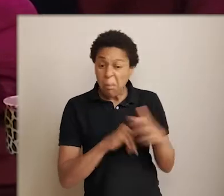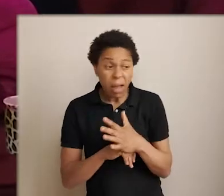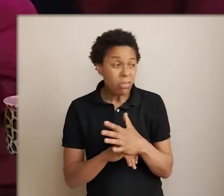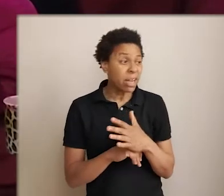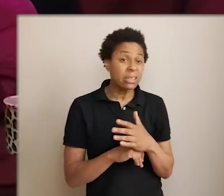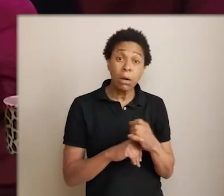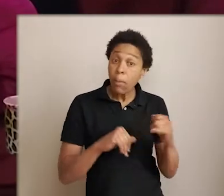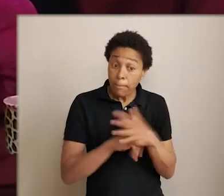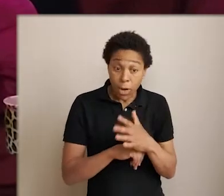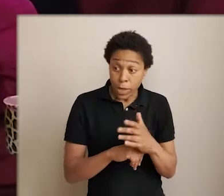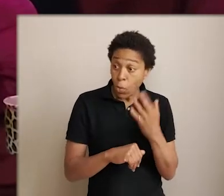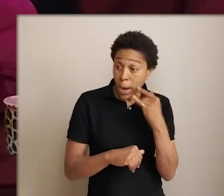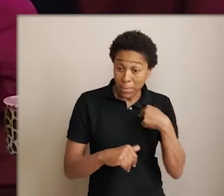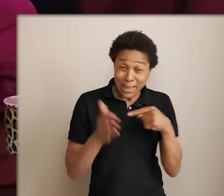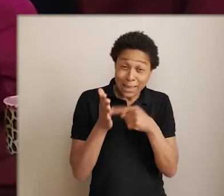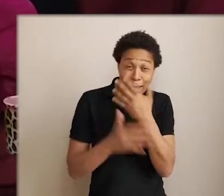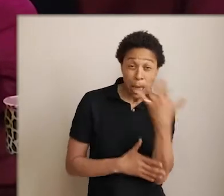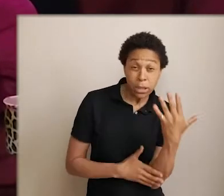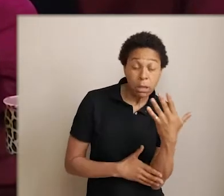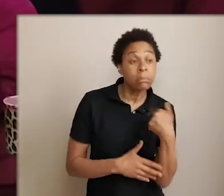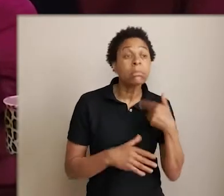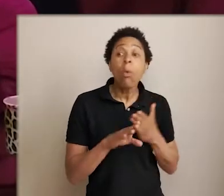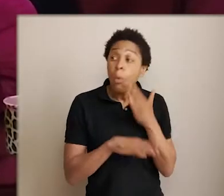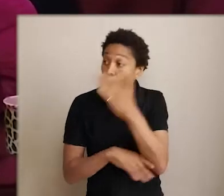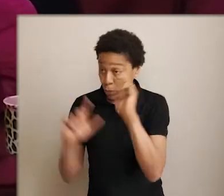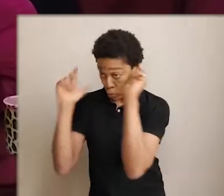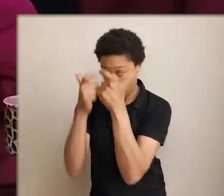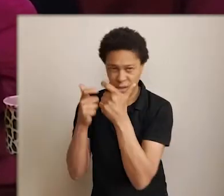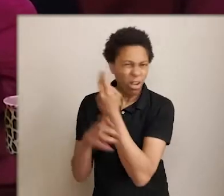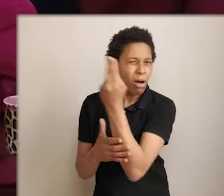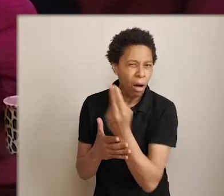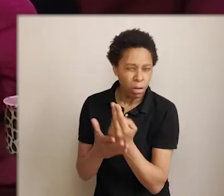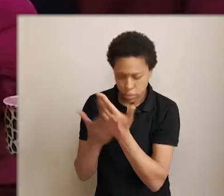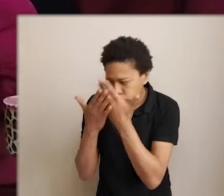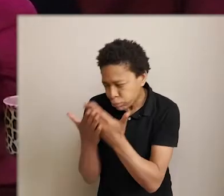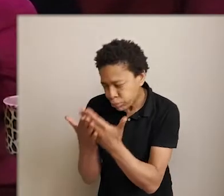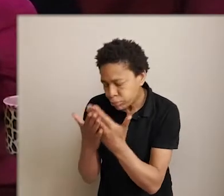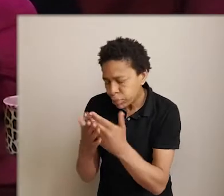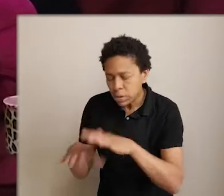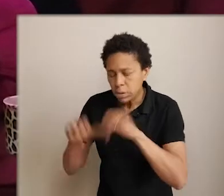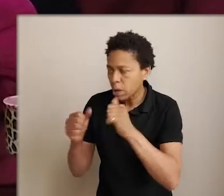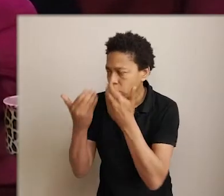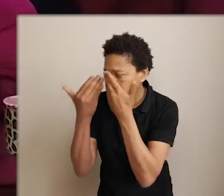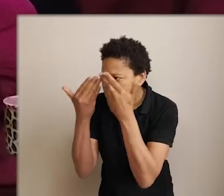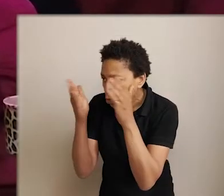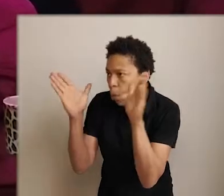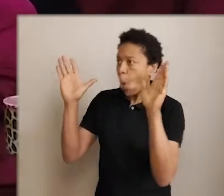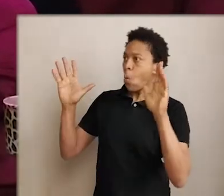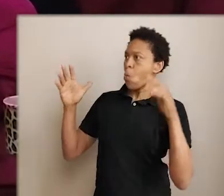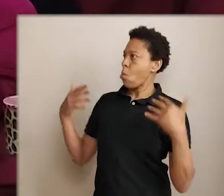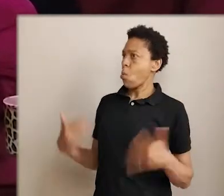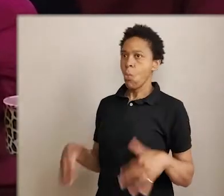at 19. When I went to college, I went to art college, this opened up a whole new